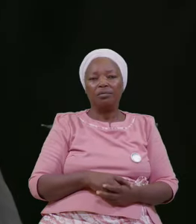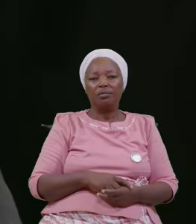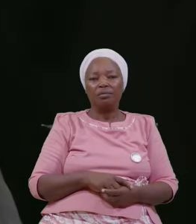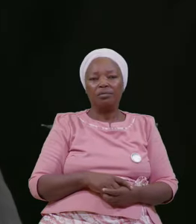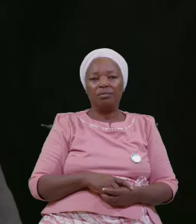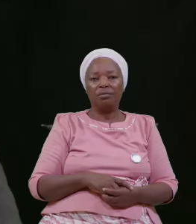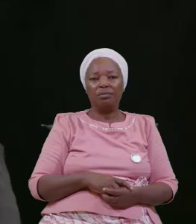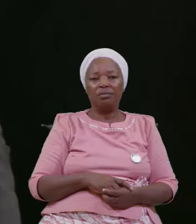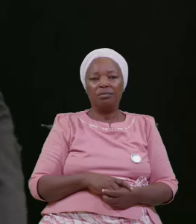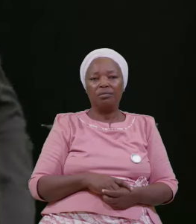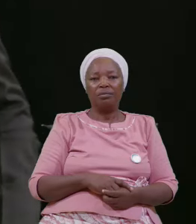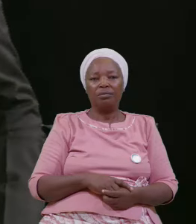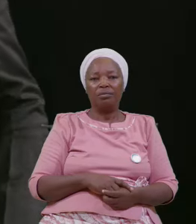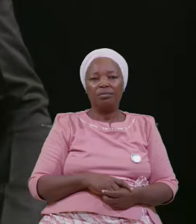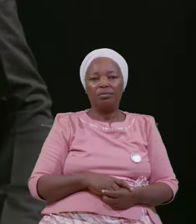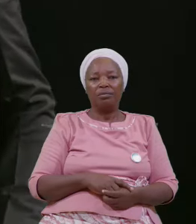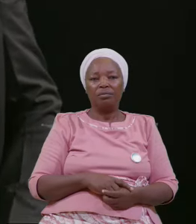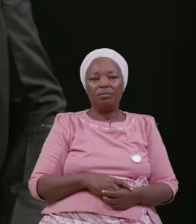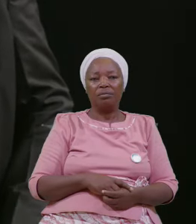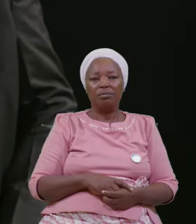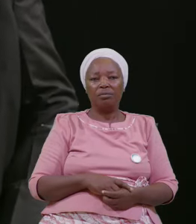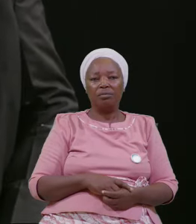So that you can be helped